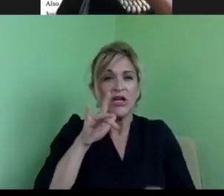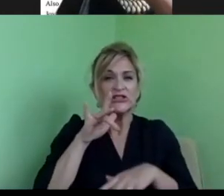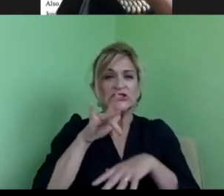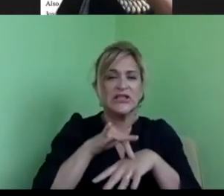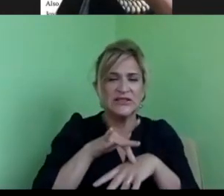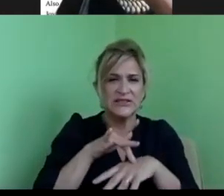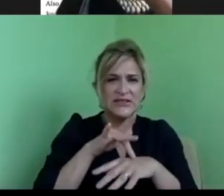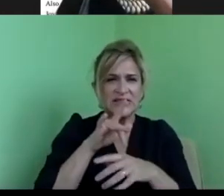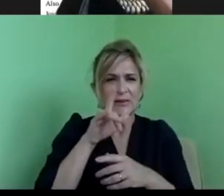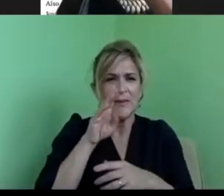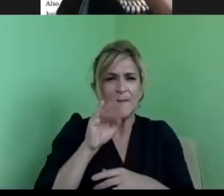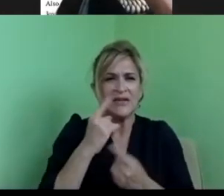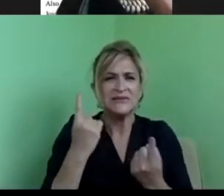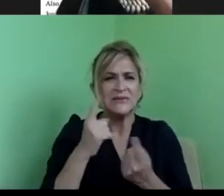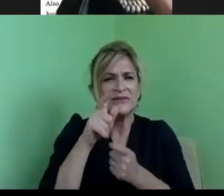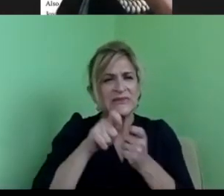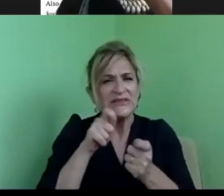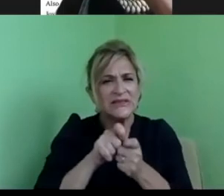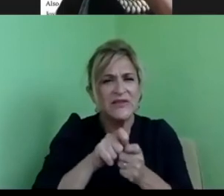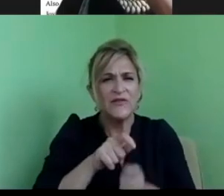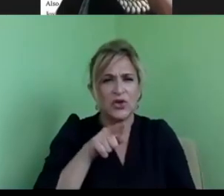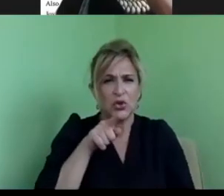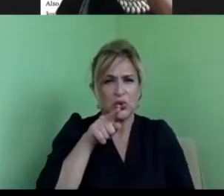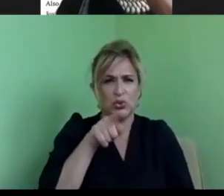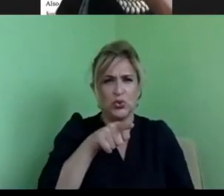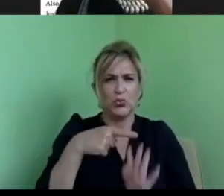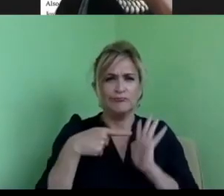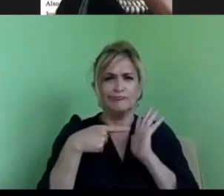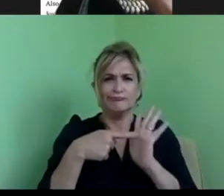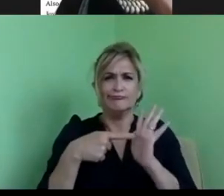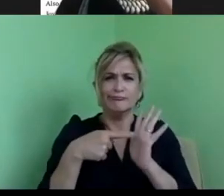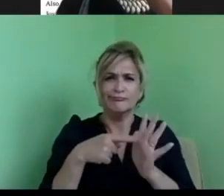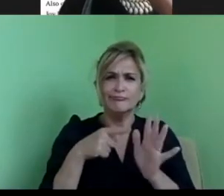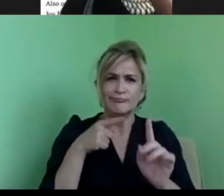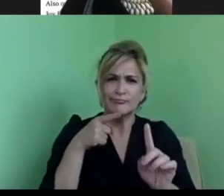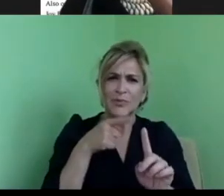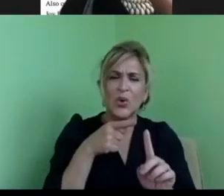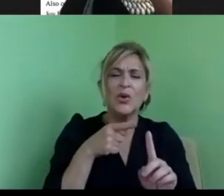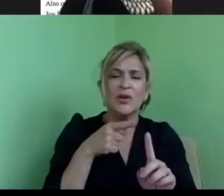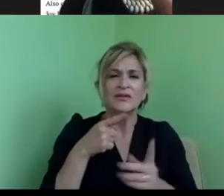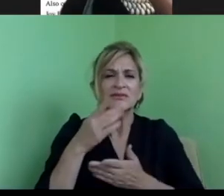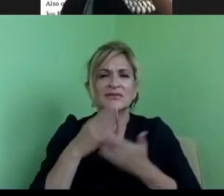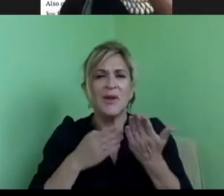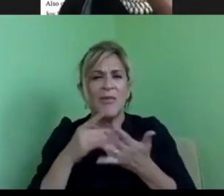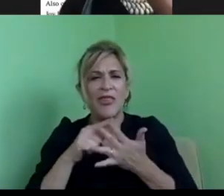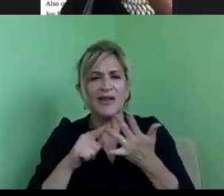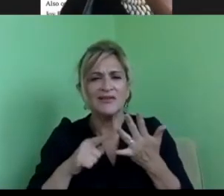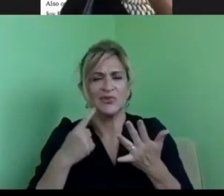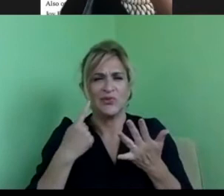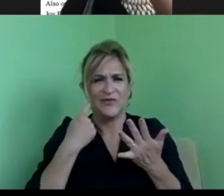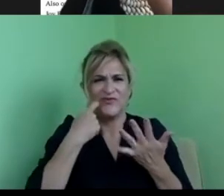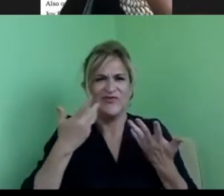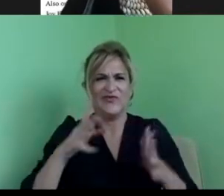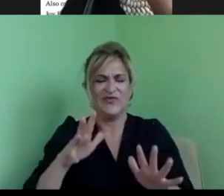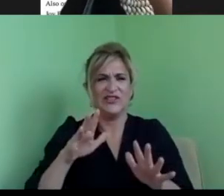what you point out it's something that someone we know has been touched by or we've read about and so i'm curious